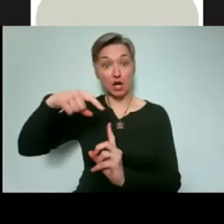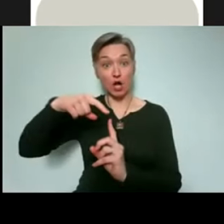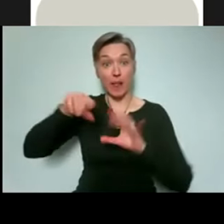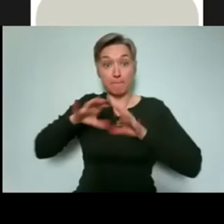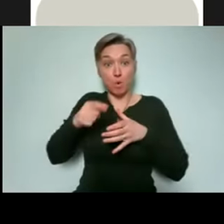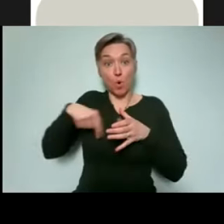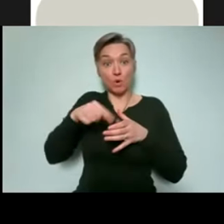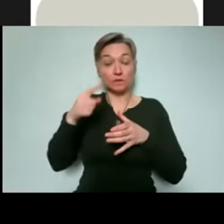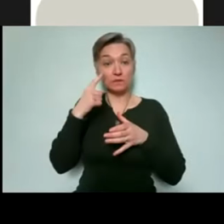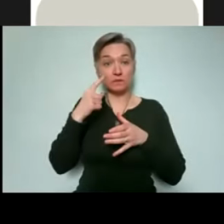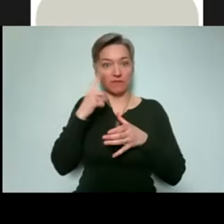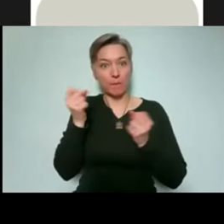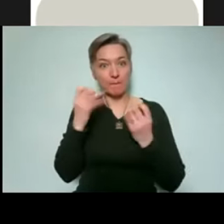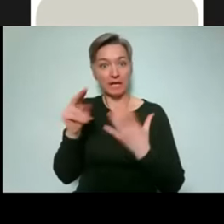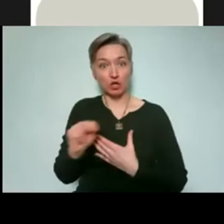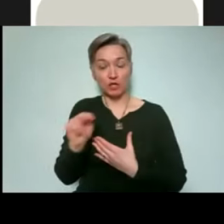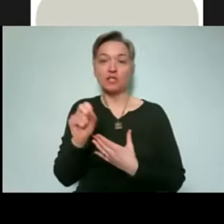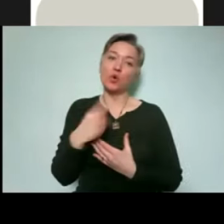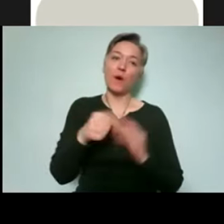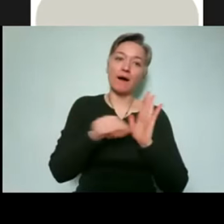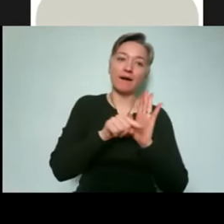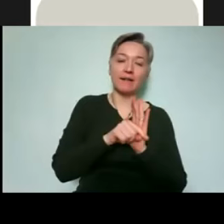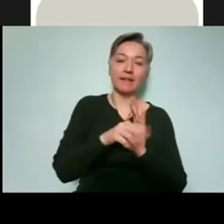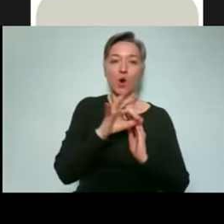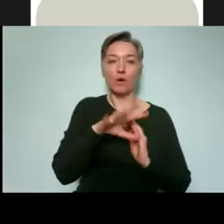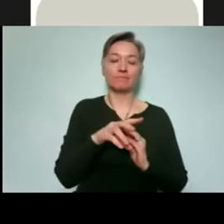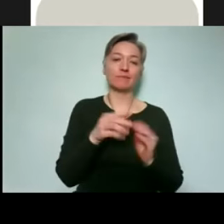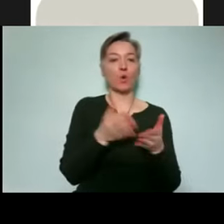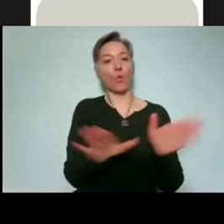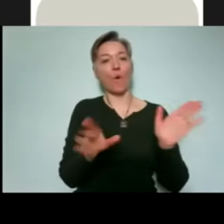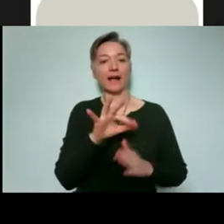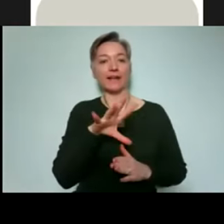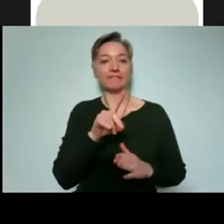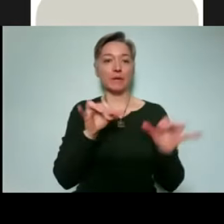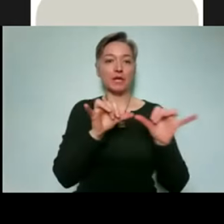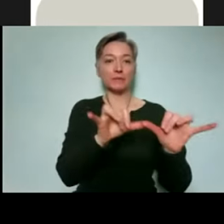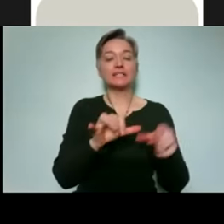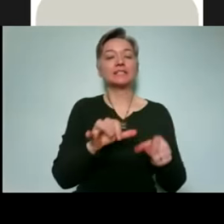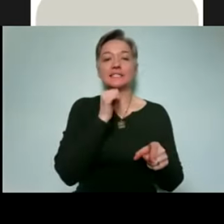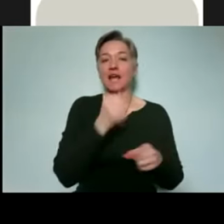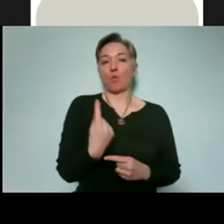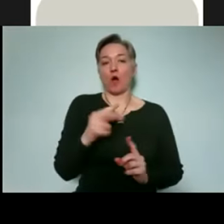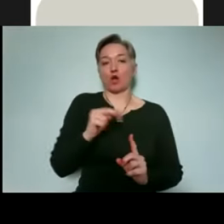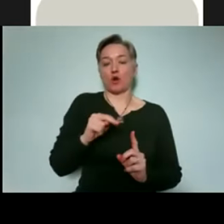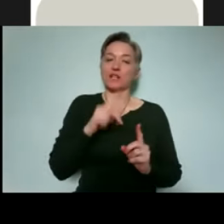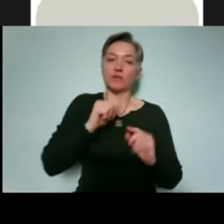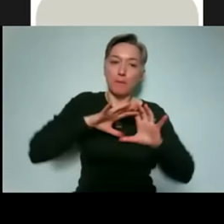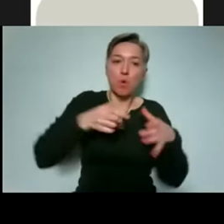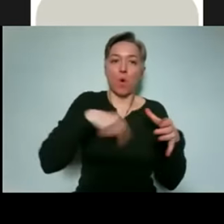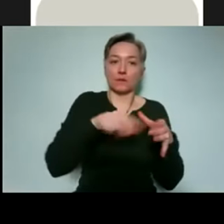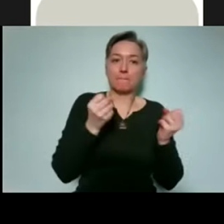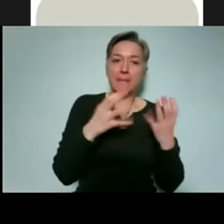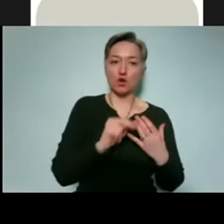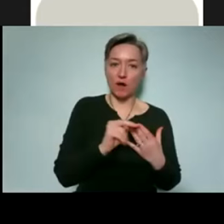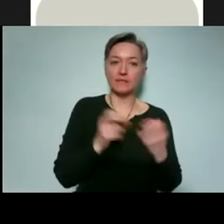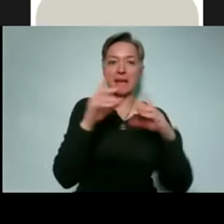a downside of wide field imaging, of course, is that it's not a single neuron measurement. We're seeing the pooled activity of many, many, many neurons from many different